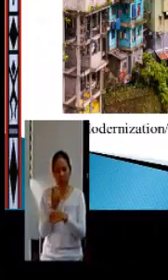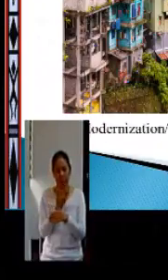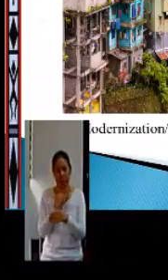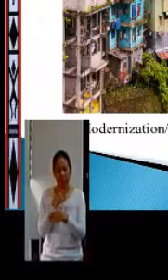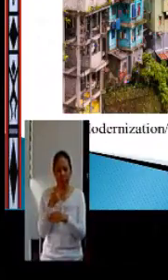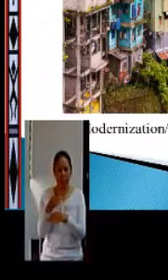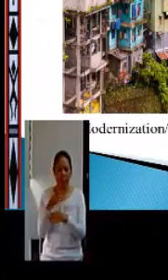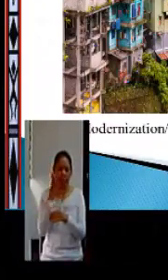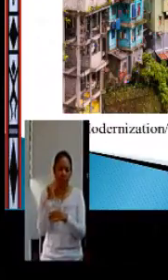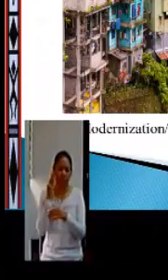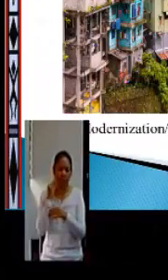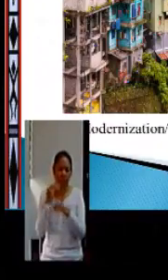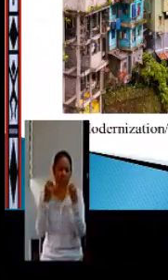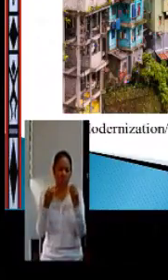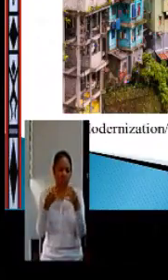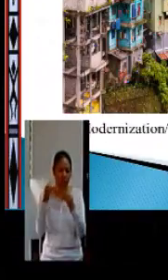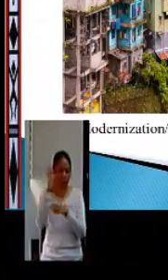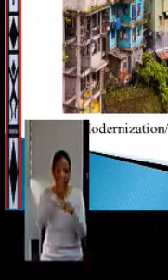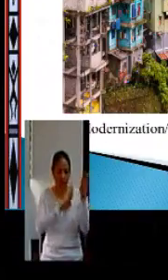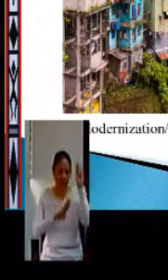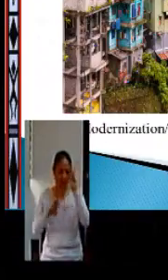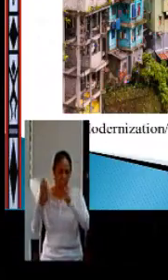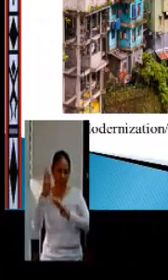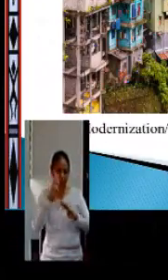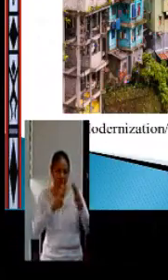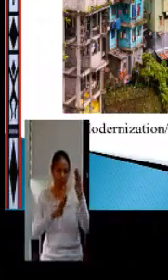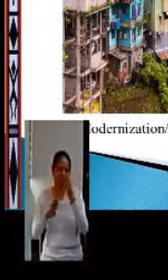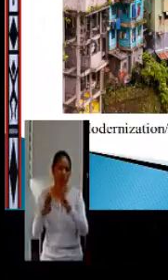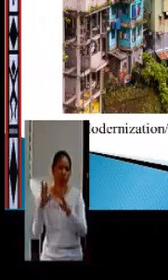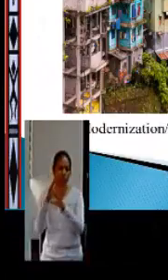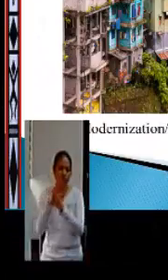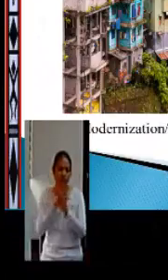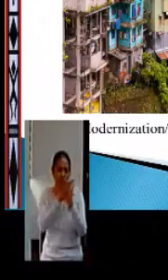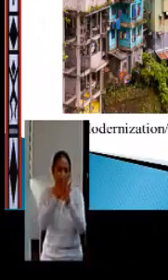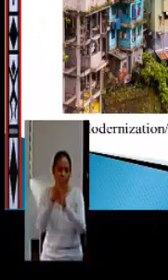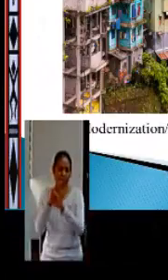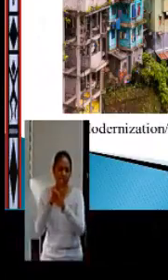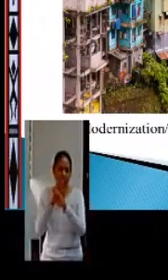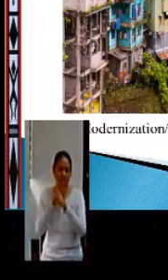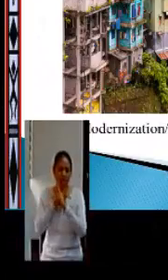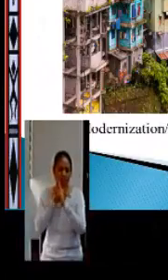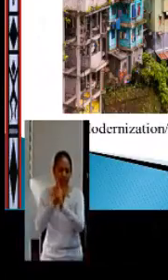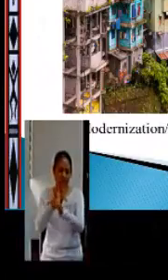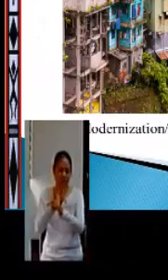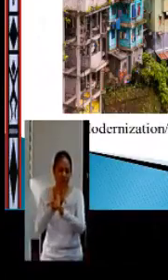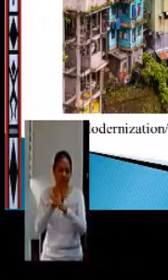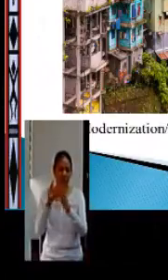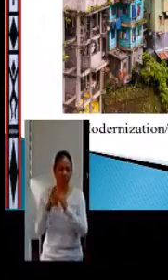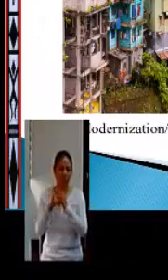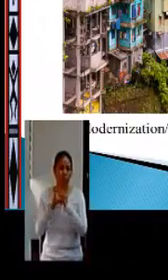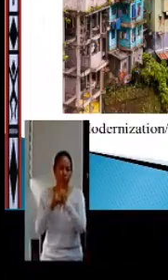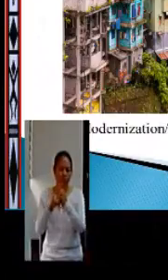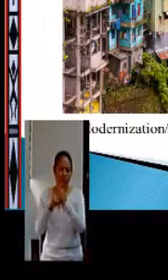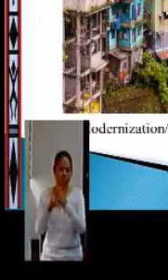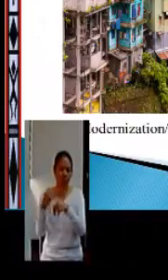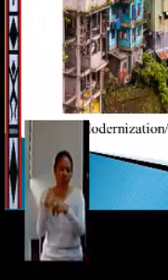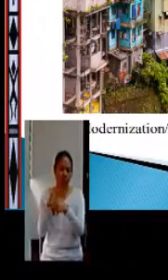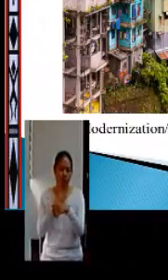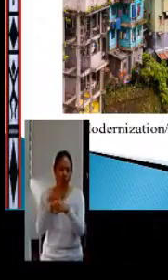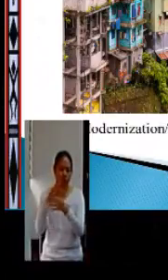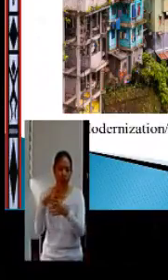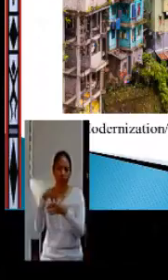much problem in maintaining and in keeping with our rice terraces. So